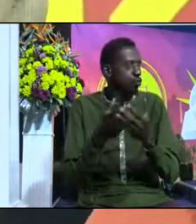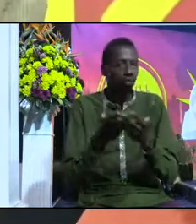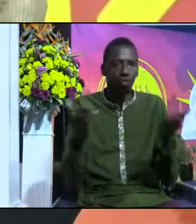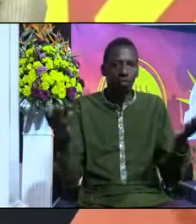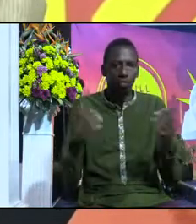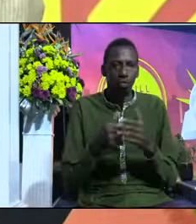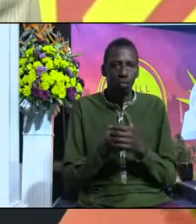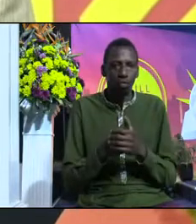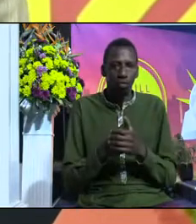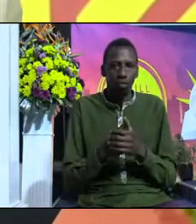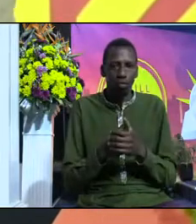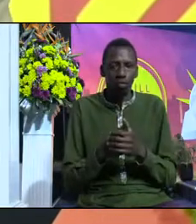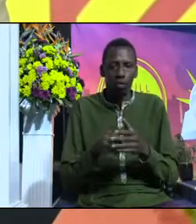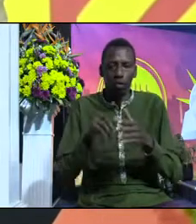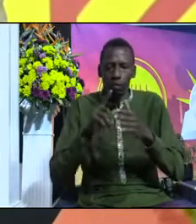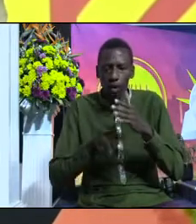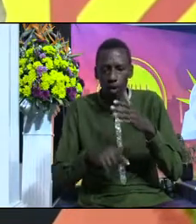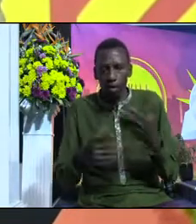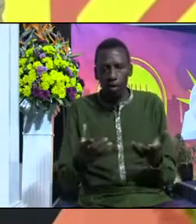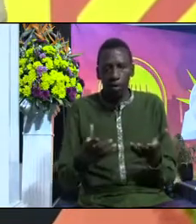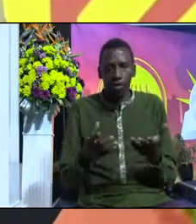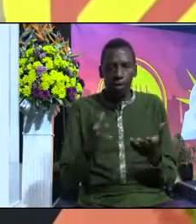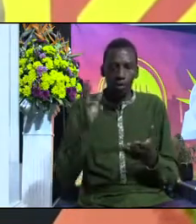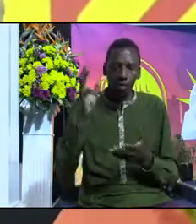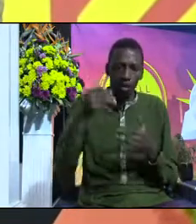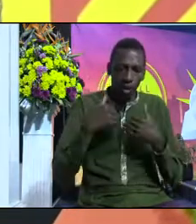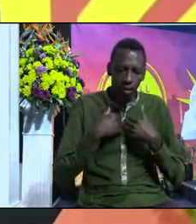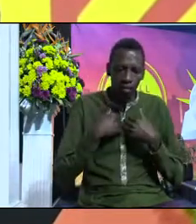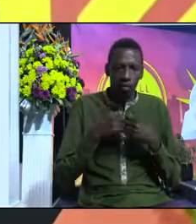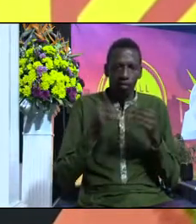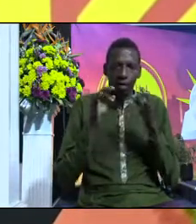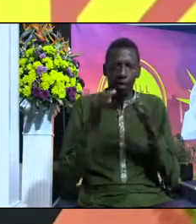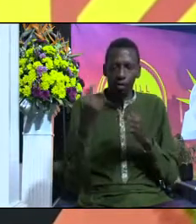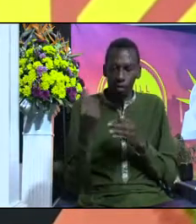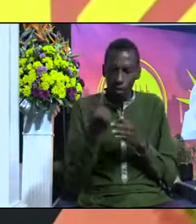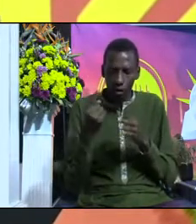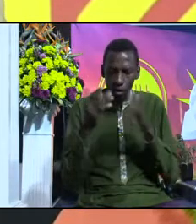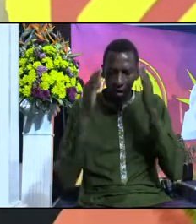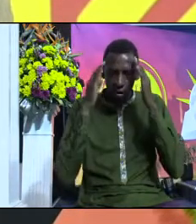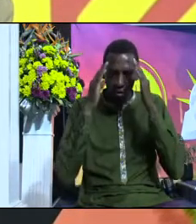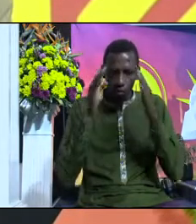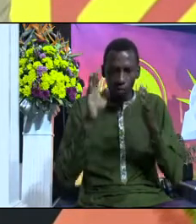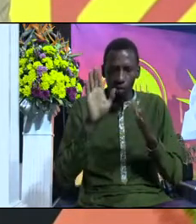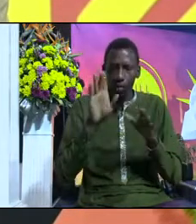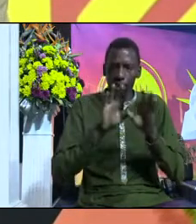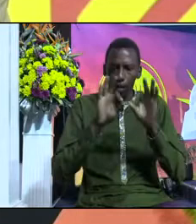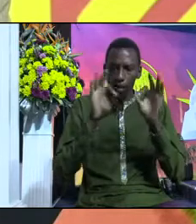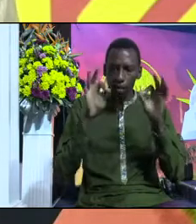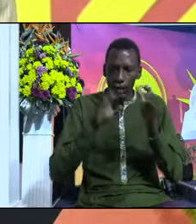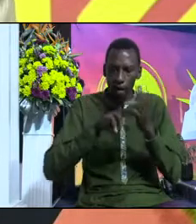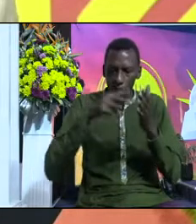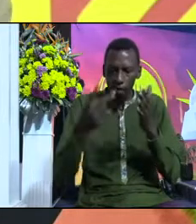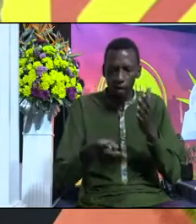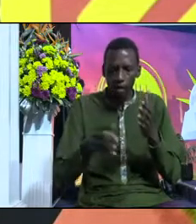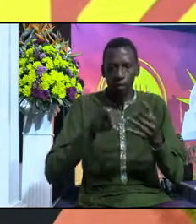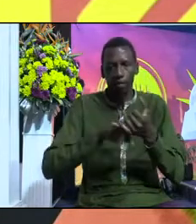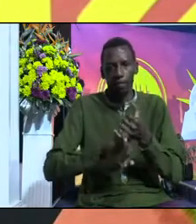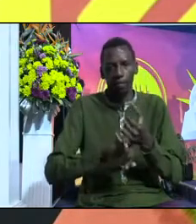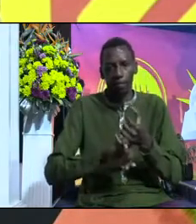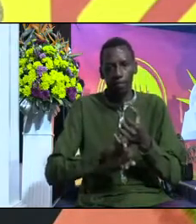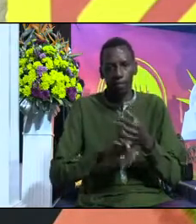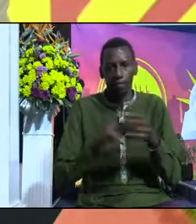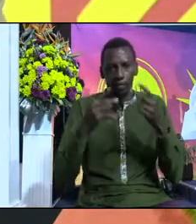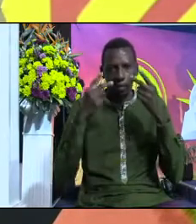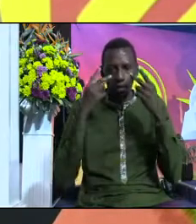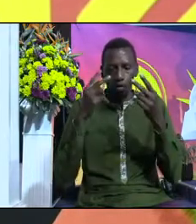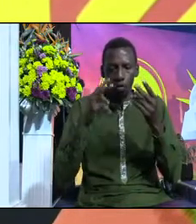could have, would have, if only looking at your failed marriage. If only looking at